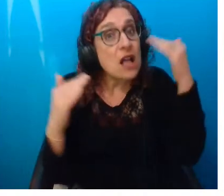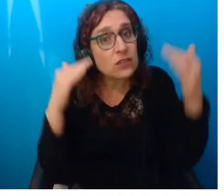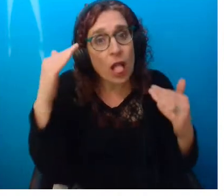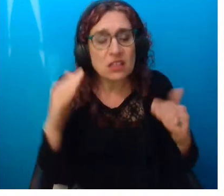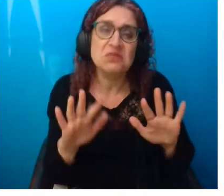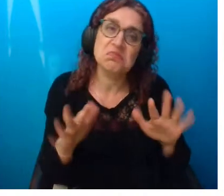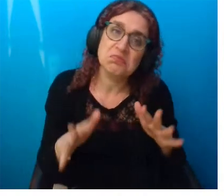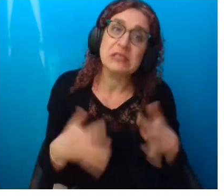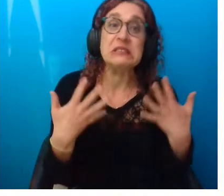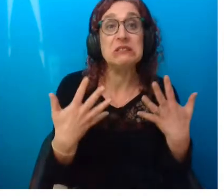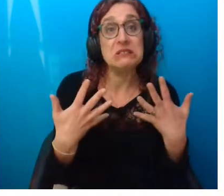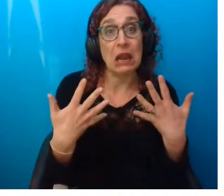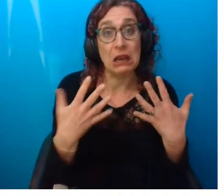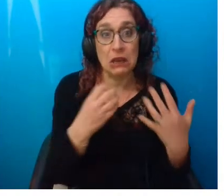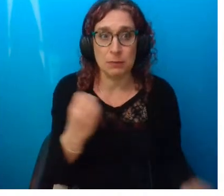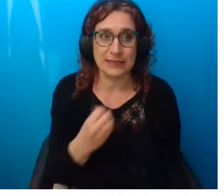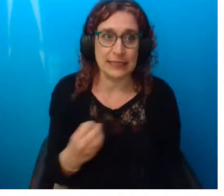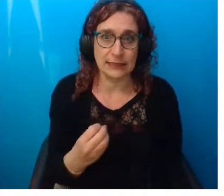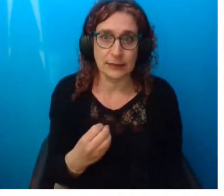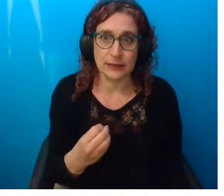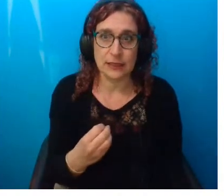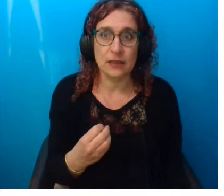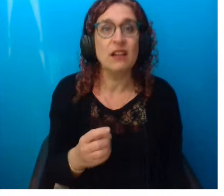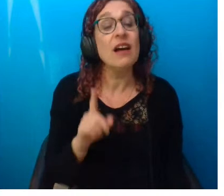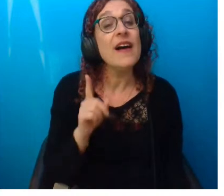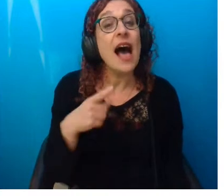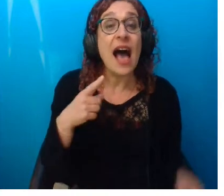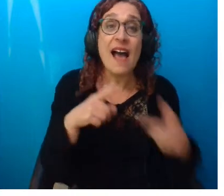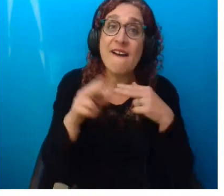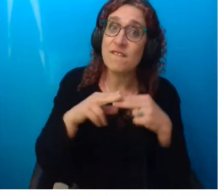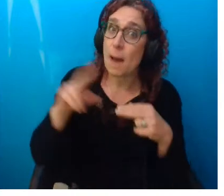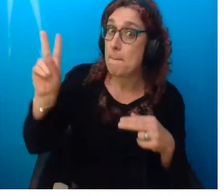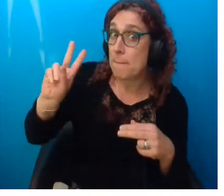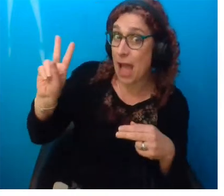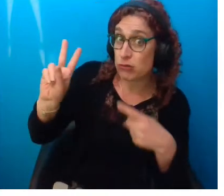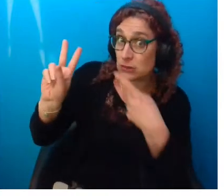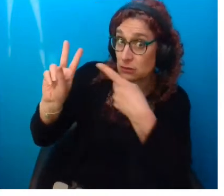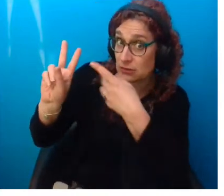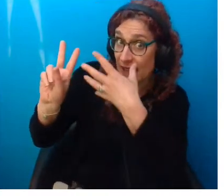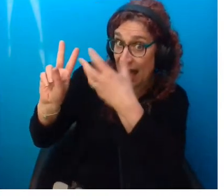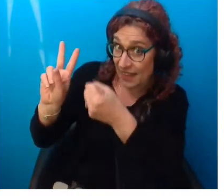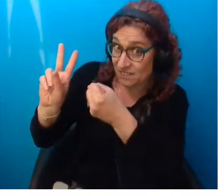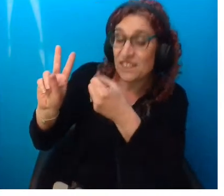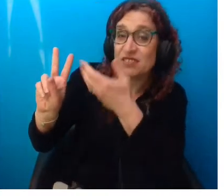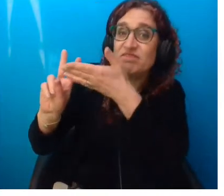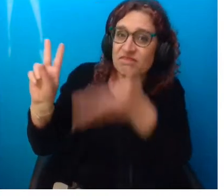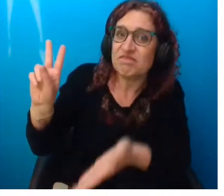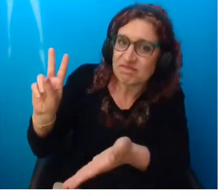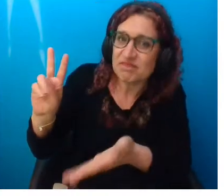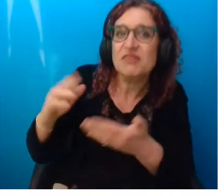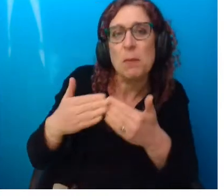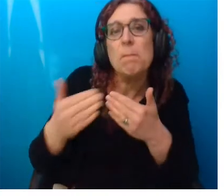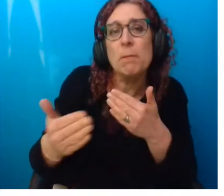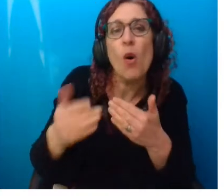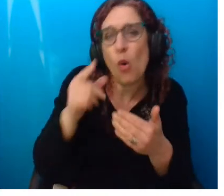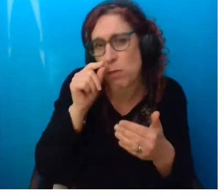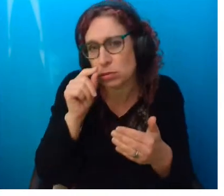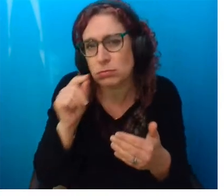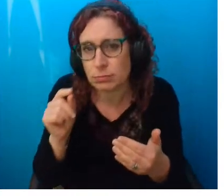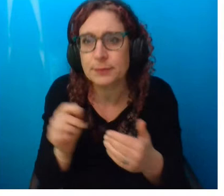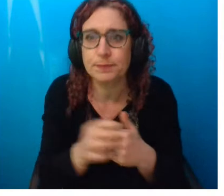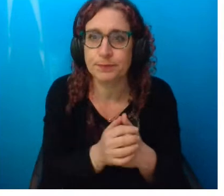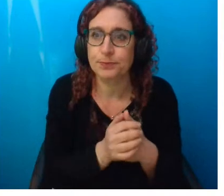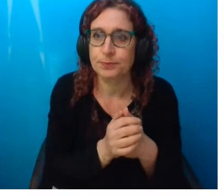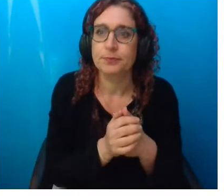more likely if a parent has eczema, hay fever, or asthma. And there's been a dramatic increase in prevalence in the last